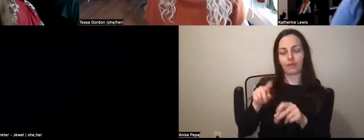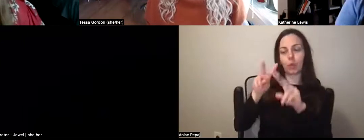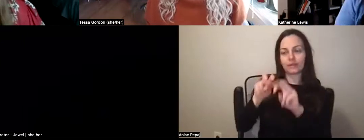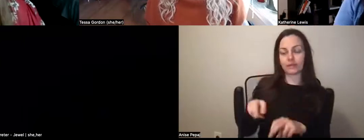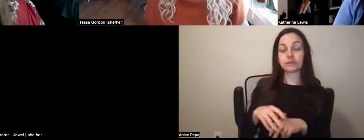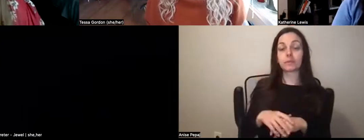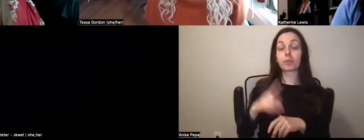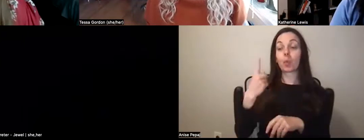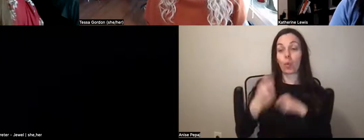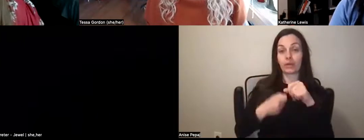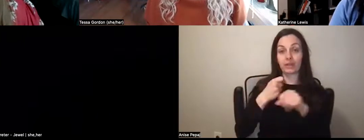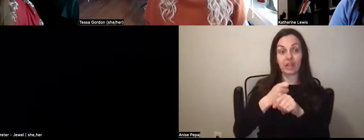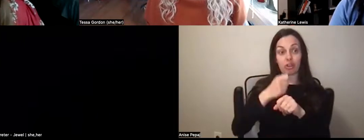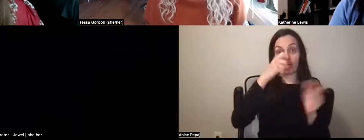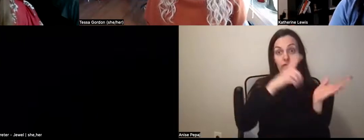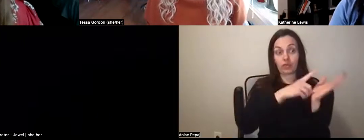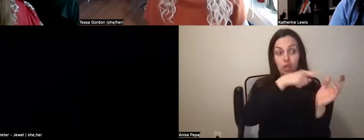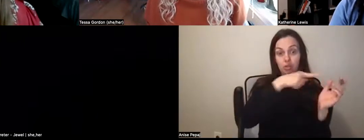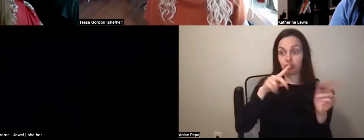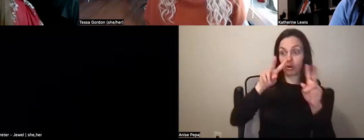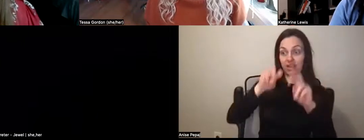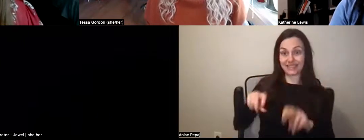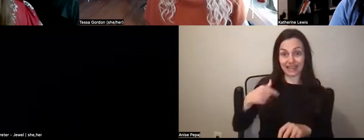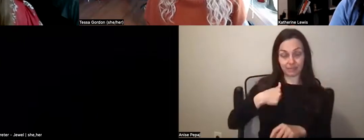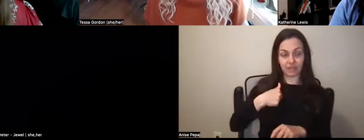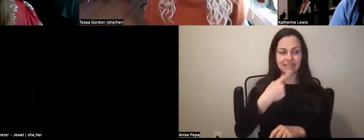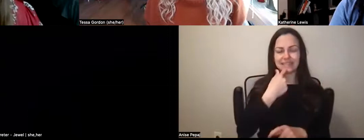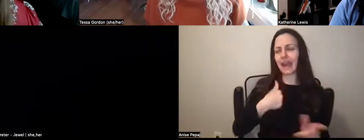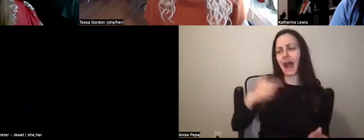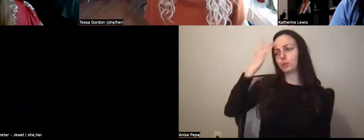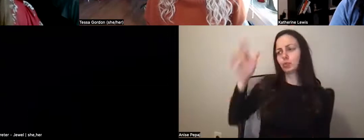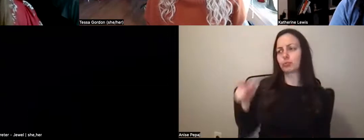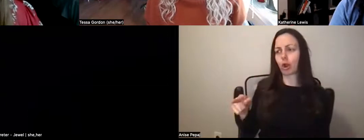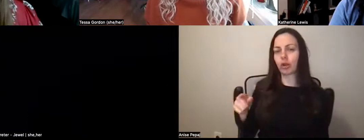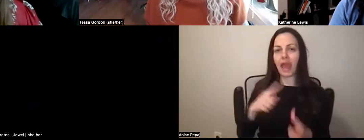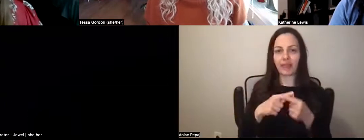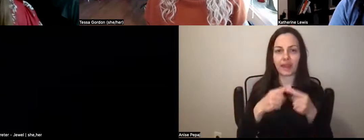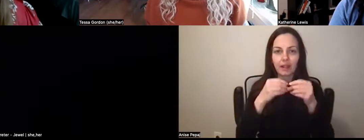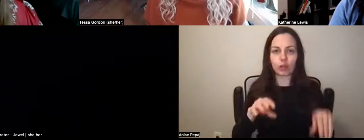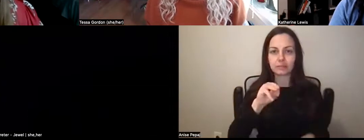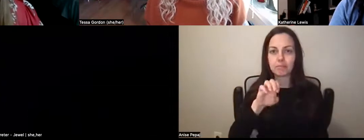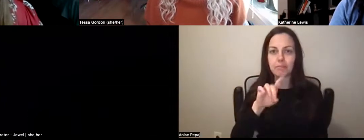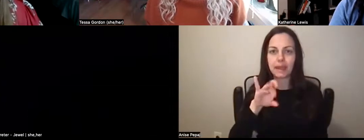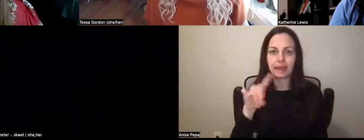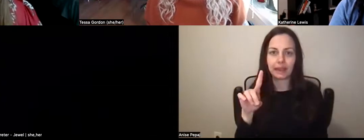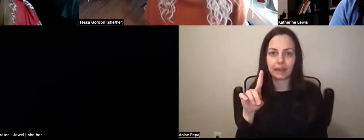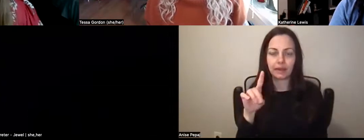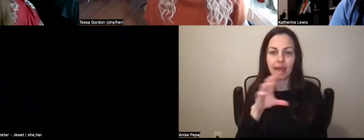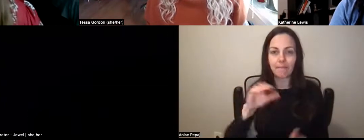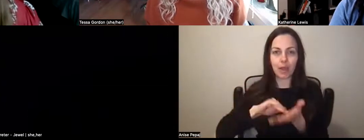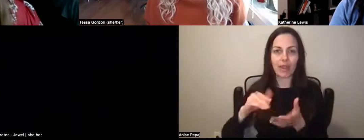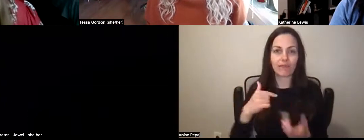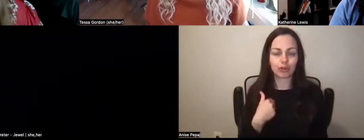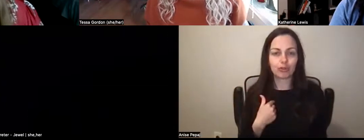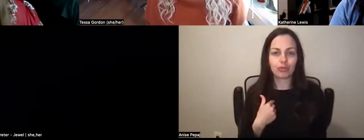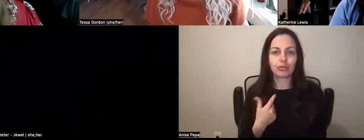assessor said that I was too smart and I lost my Medicaid. I lost my waiver. And so I went